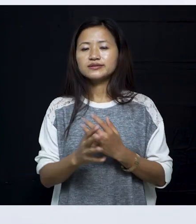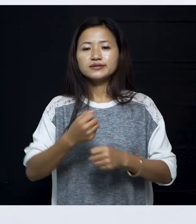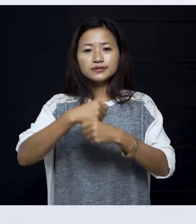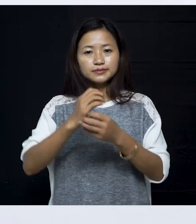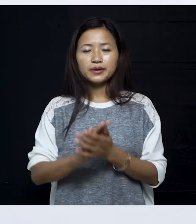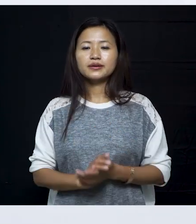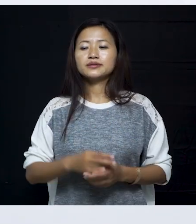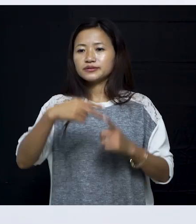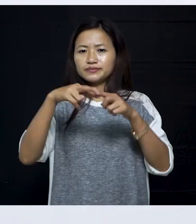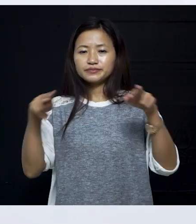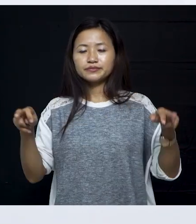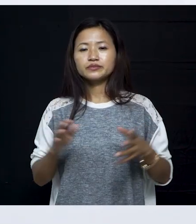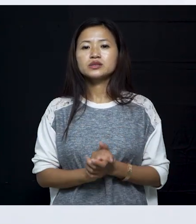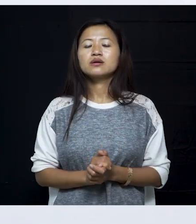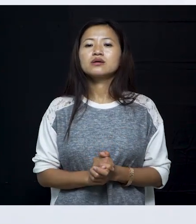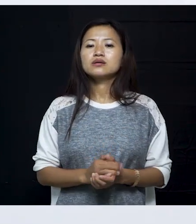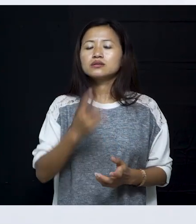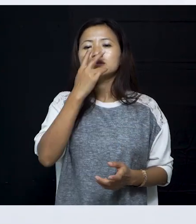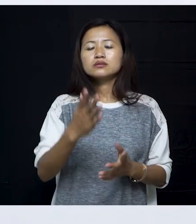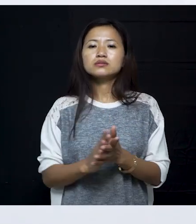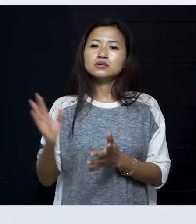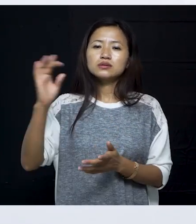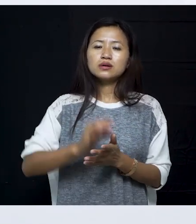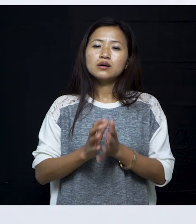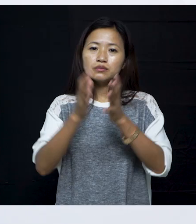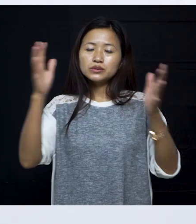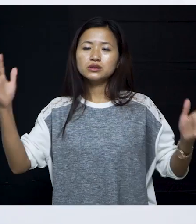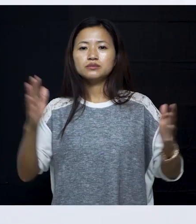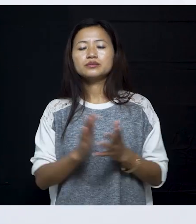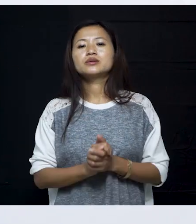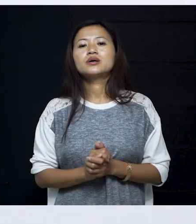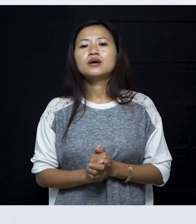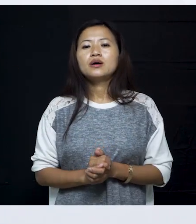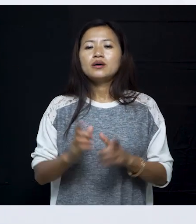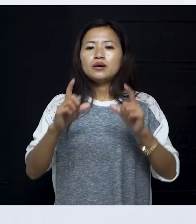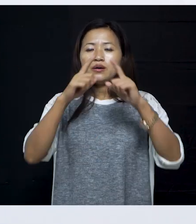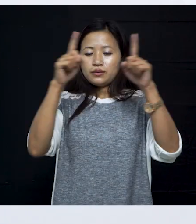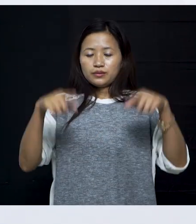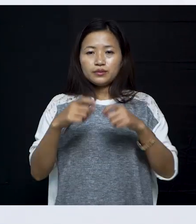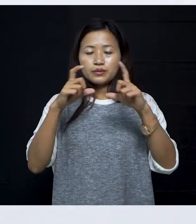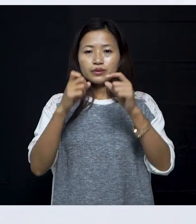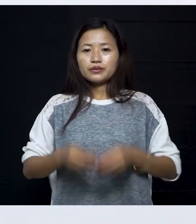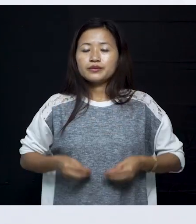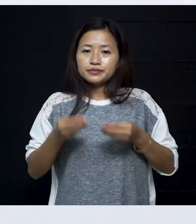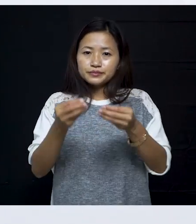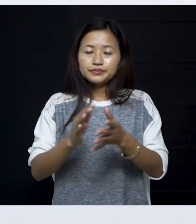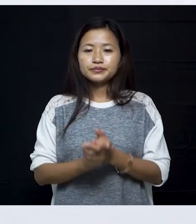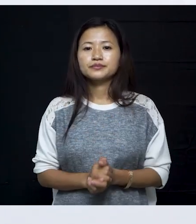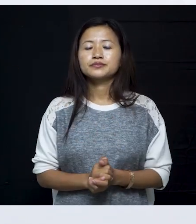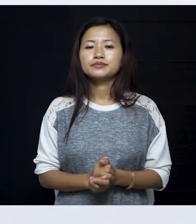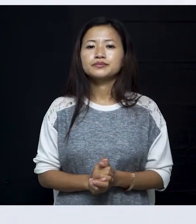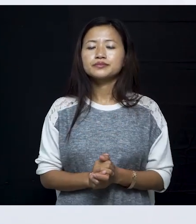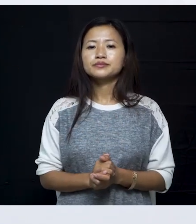creativity. So now, let's take a look again at the bigger picture of this poster. Here, I have given this